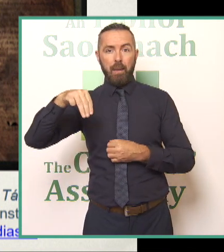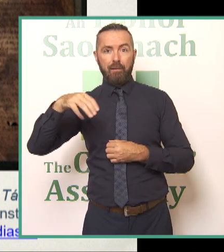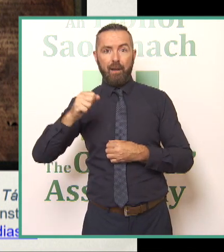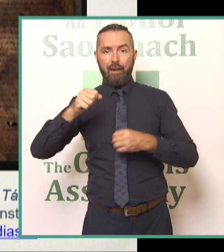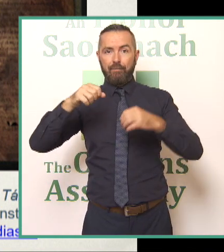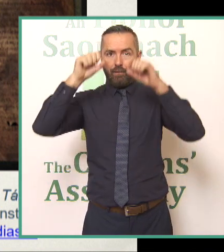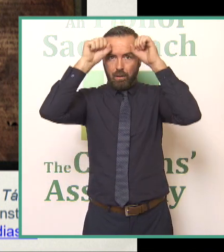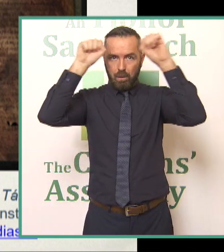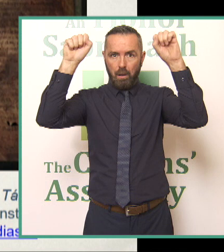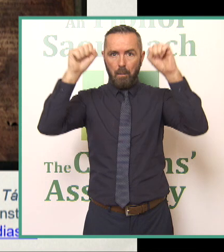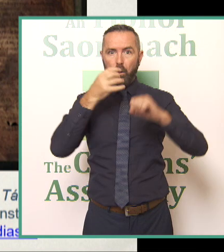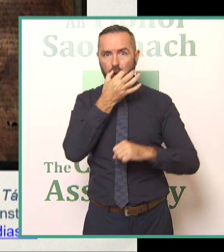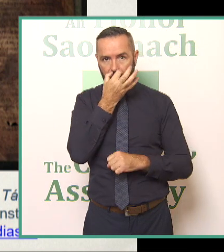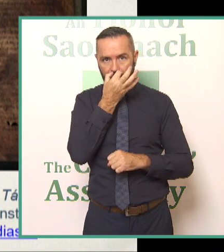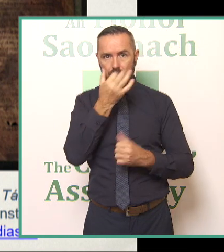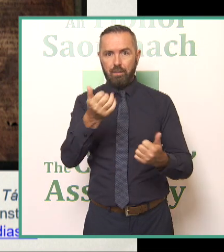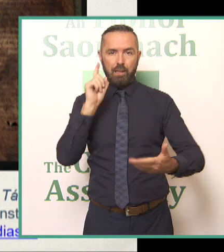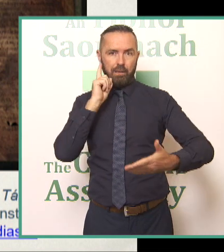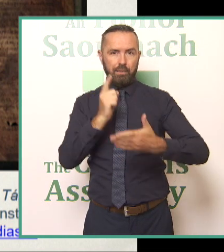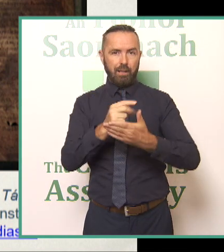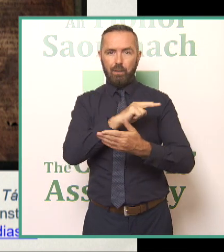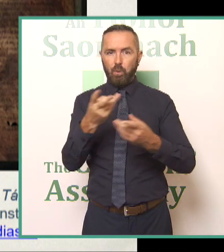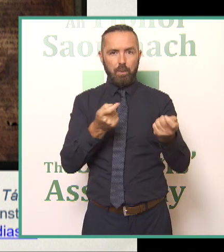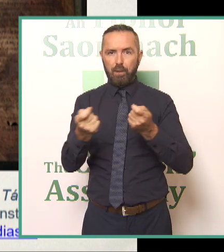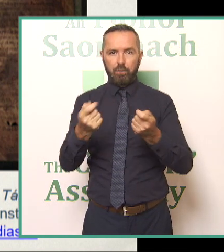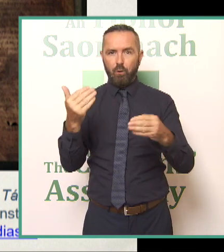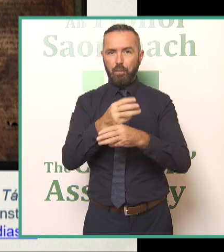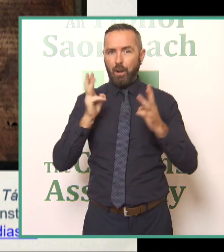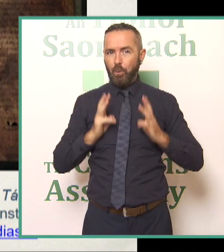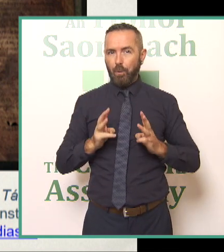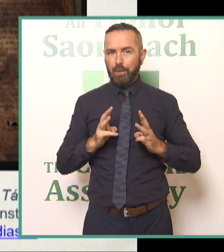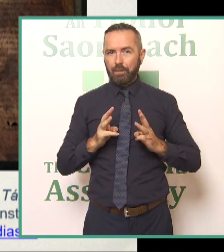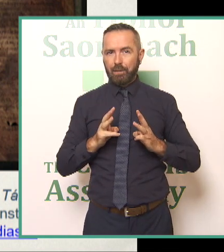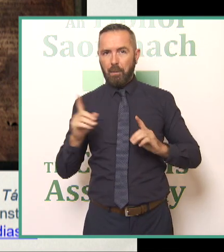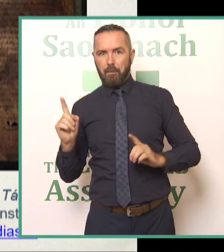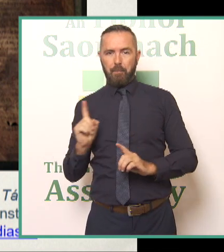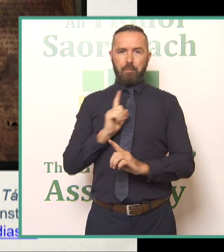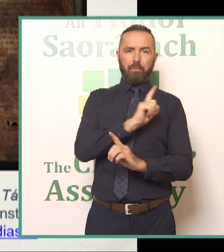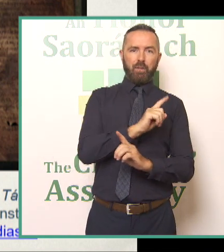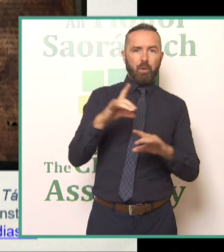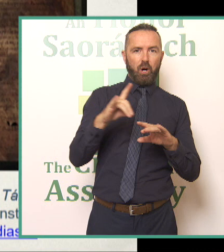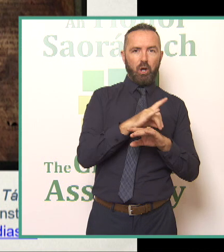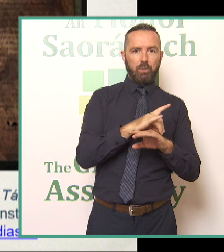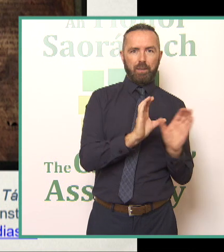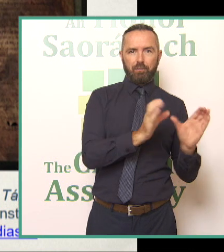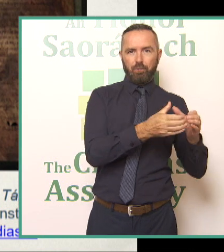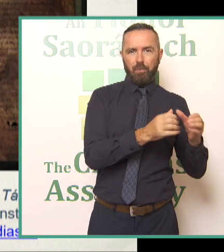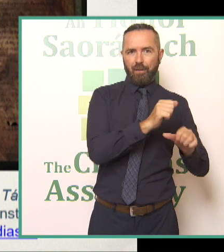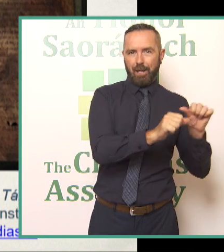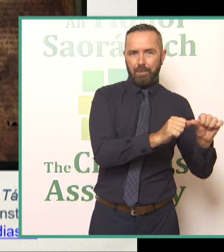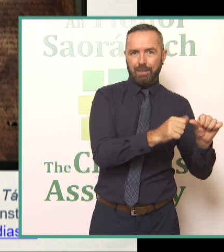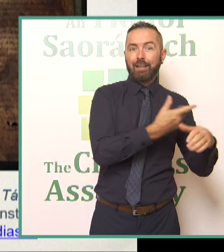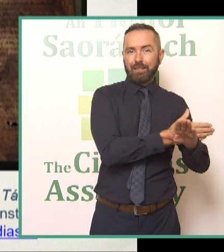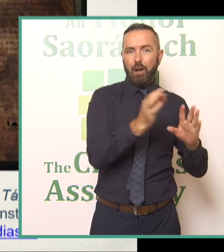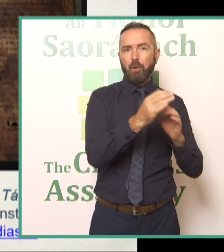bull, but the bull decides it doesn't want to be ruled by a woman and goes into her husband's herd. And then that's the starting point for the